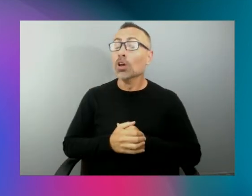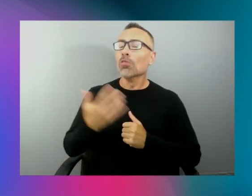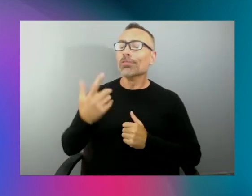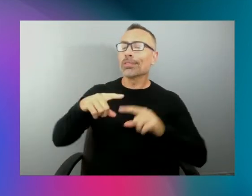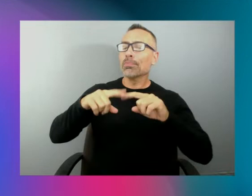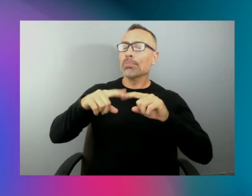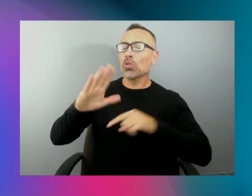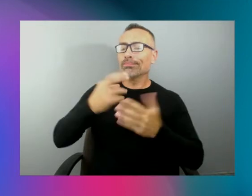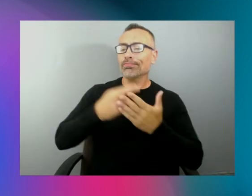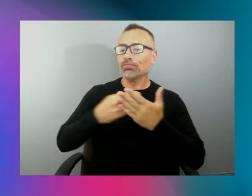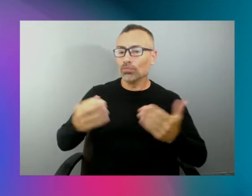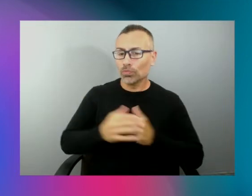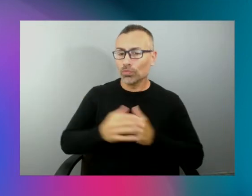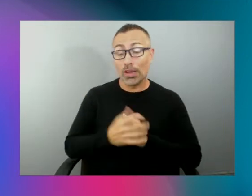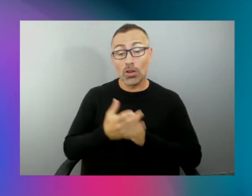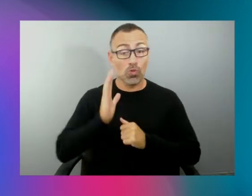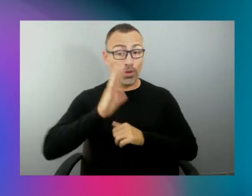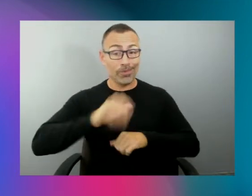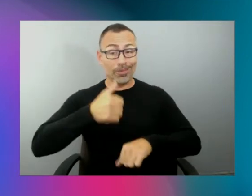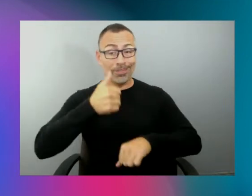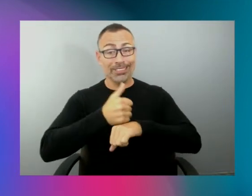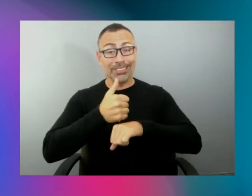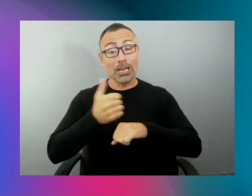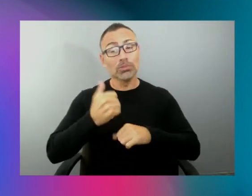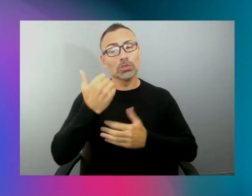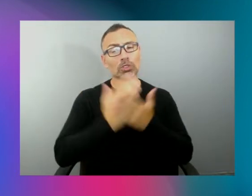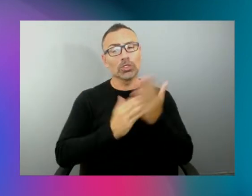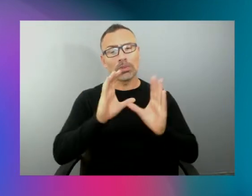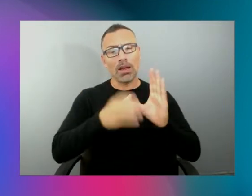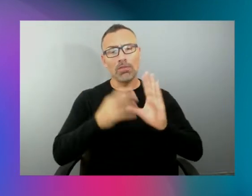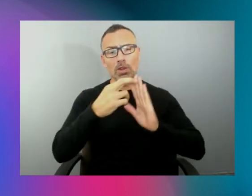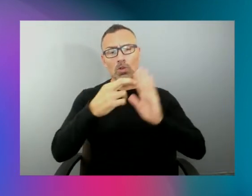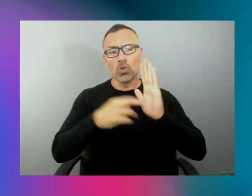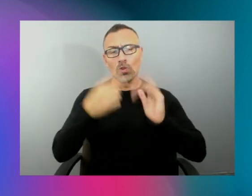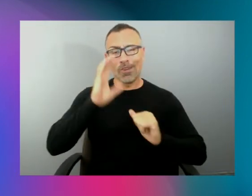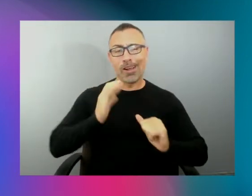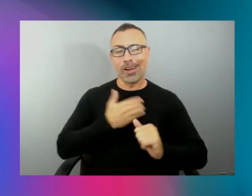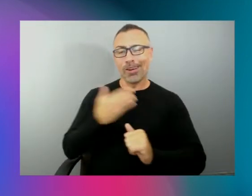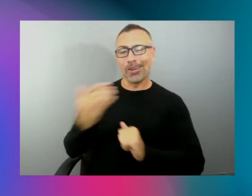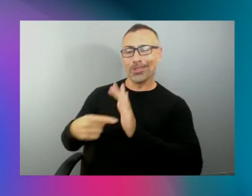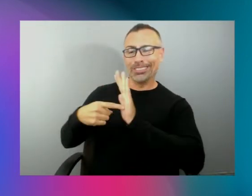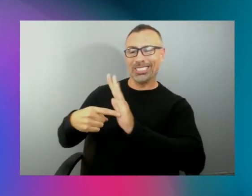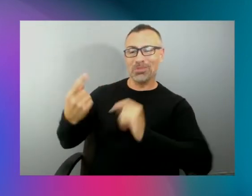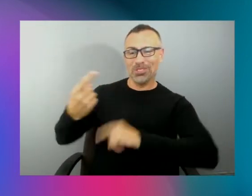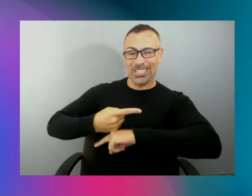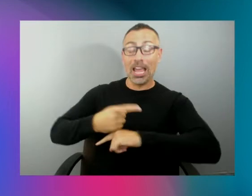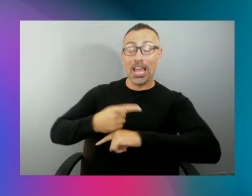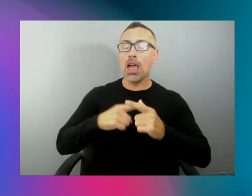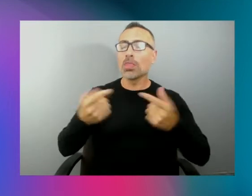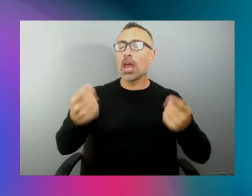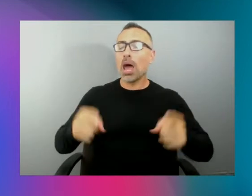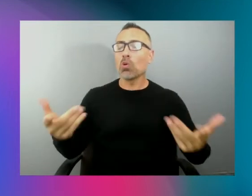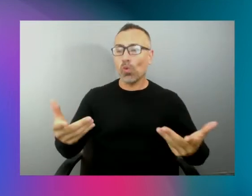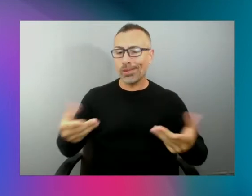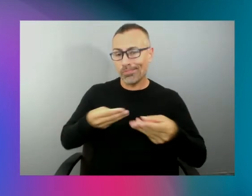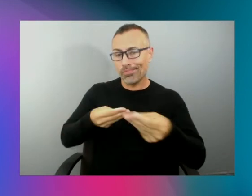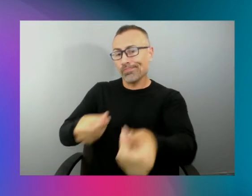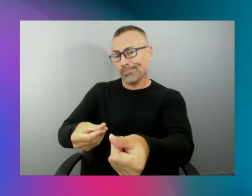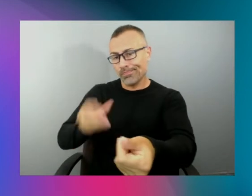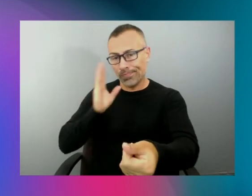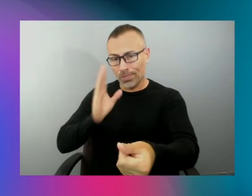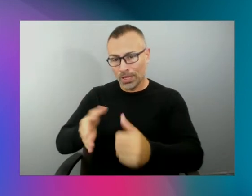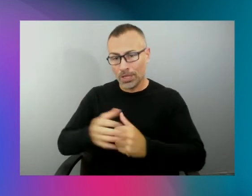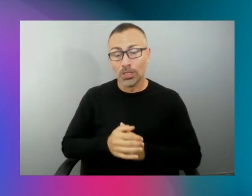create a couple of config rules as a part of a demo, and then we are going to remediate it. So before getting to the demo, I just want to